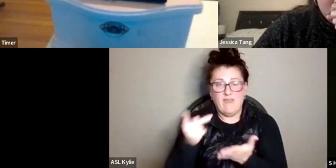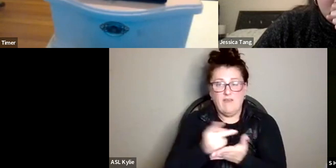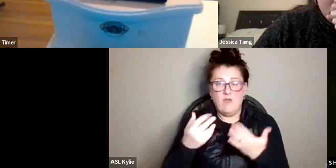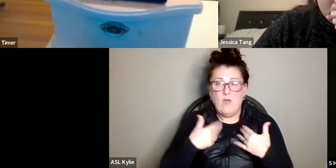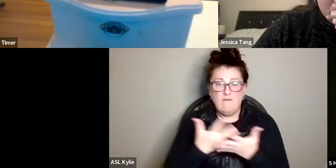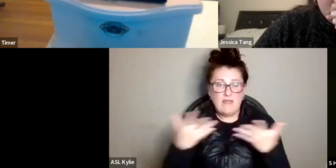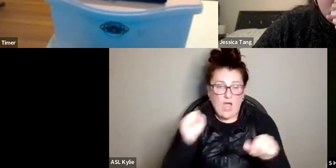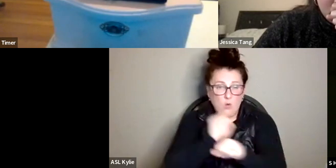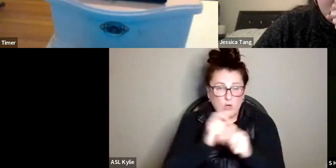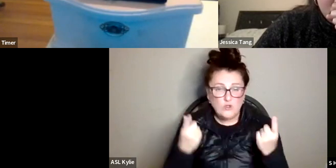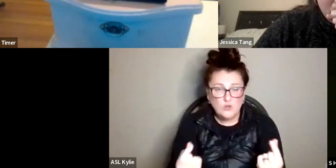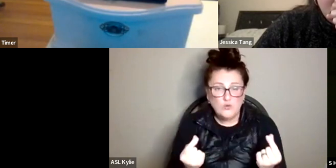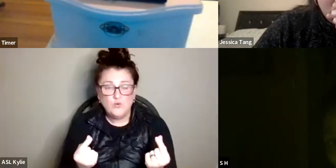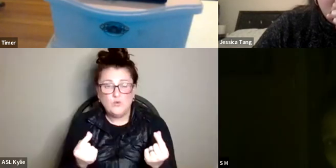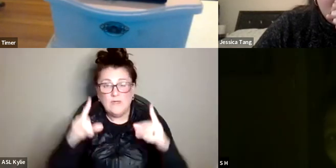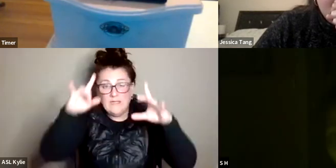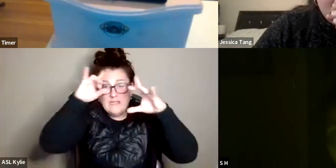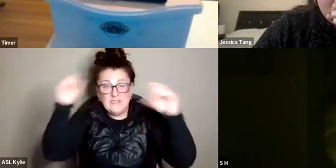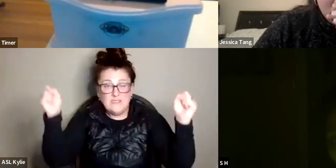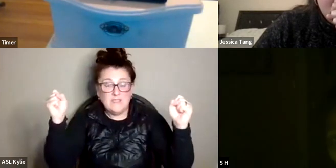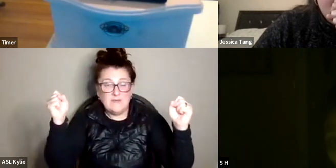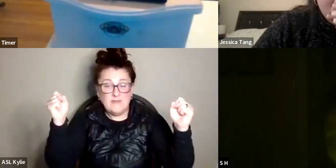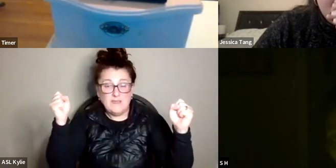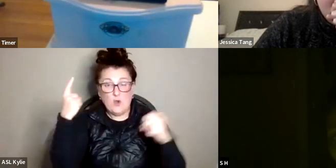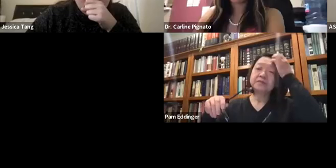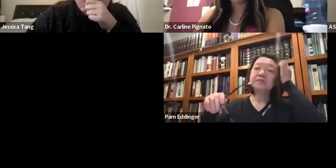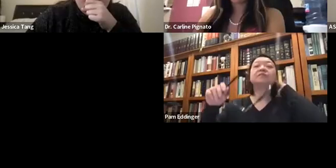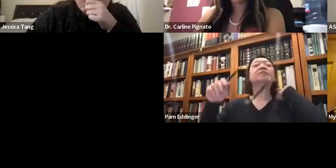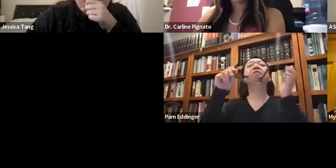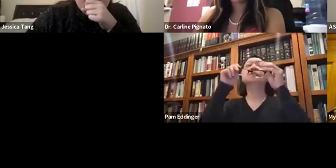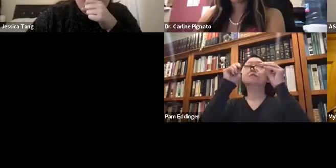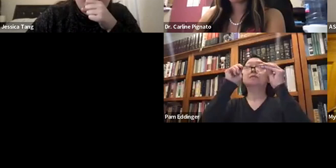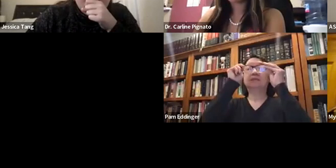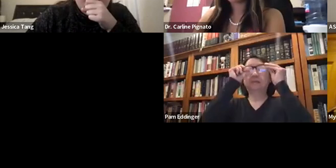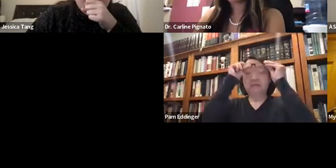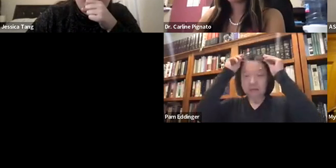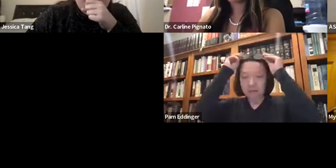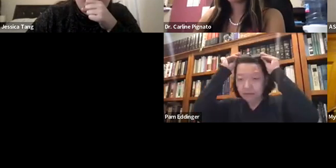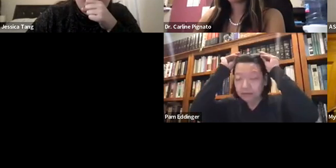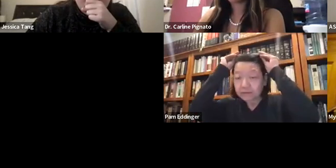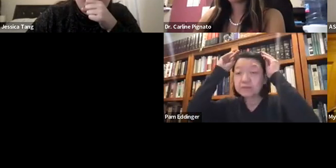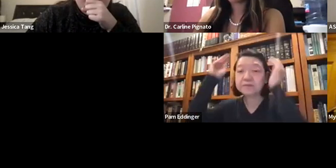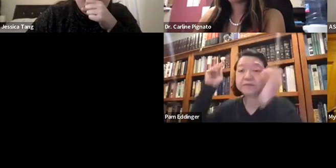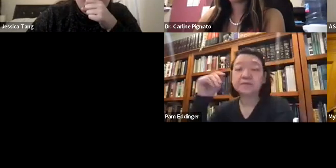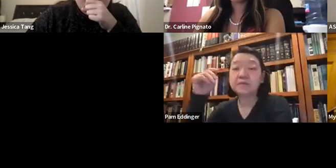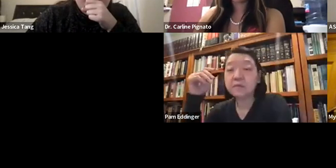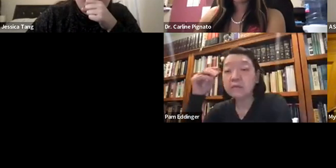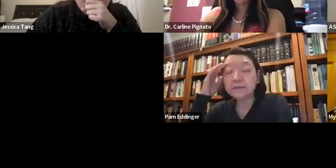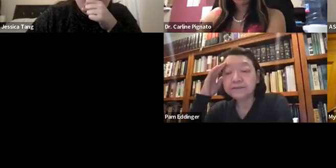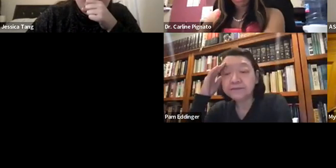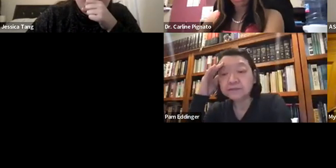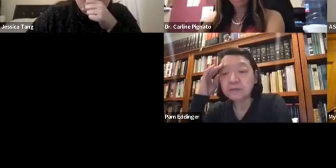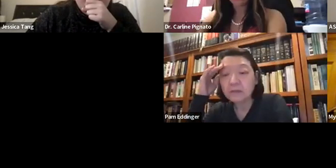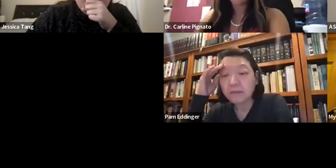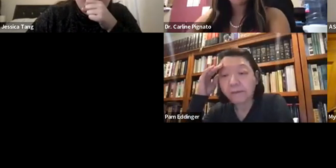done. And I don't think the superintendent is the only one to do that work. It takes a team effort. So we all have to be on board.